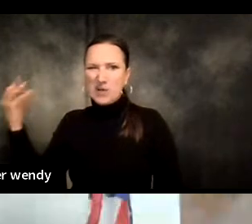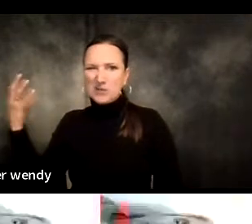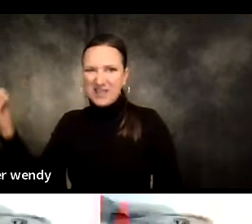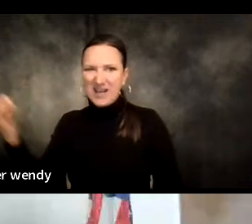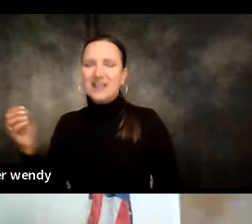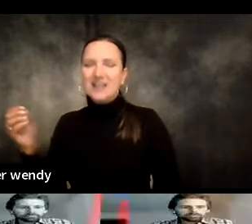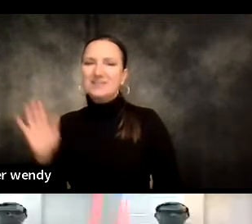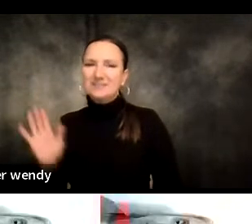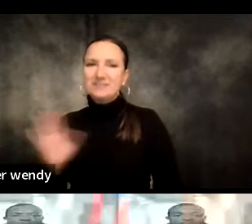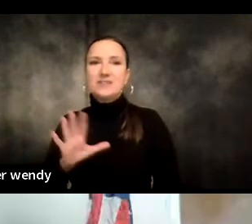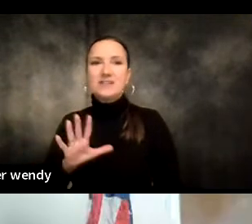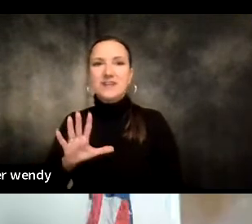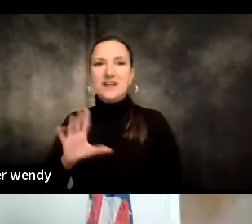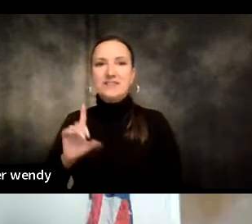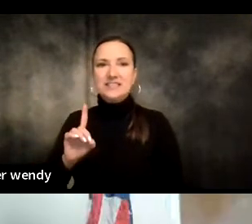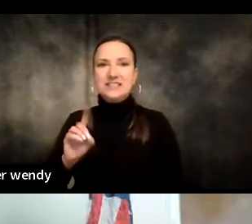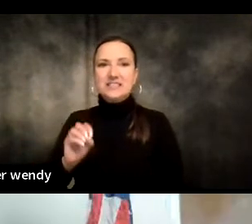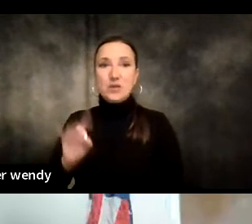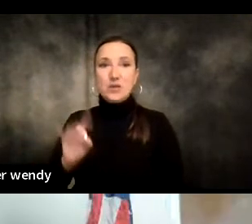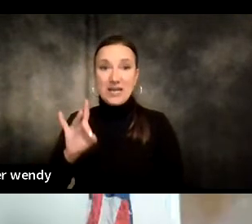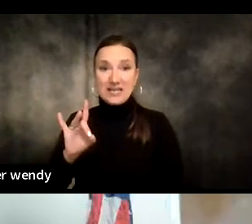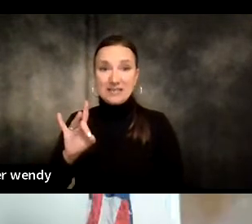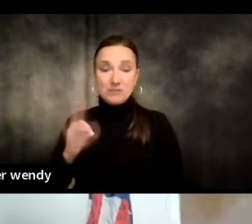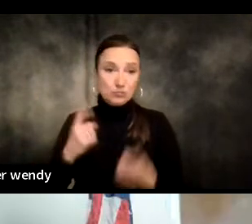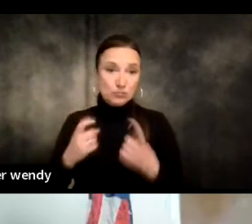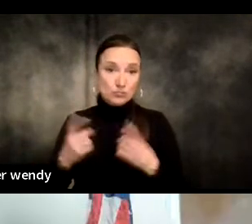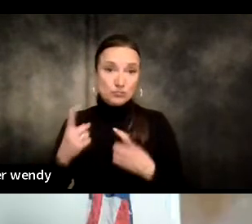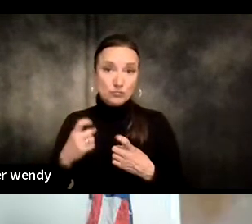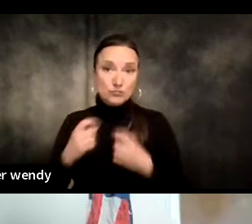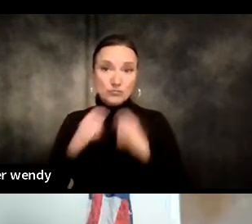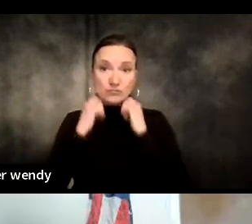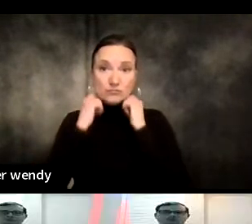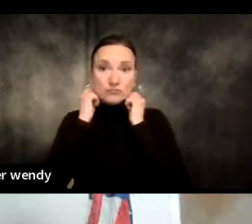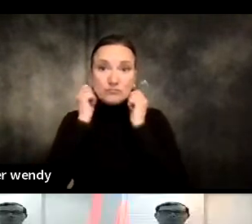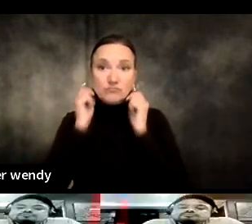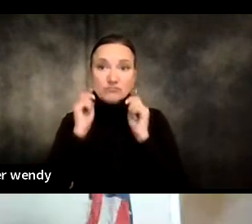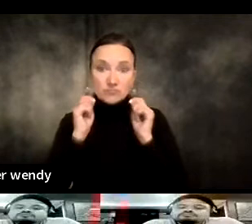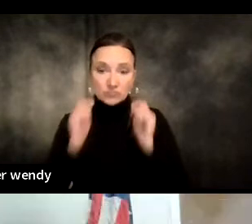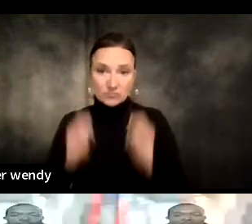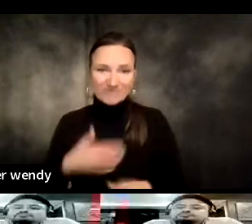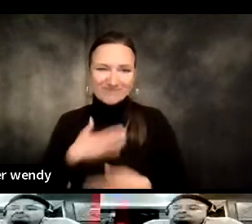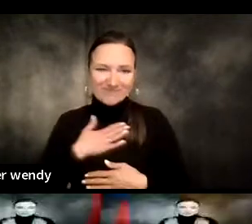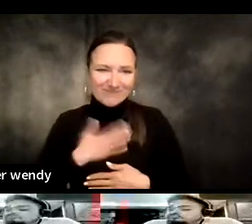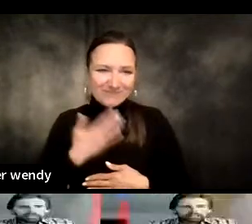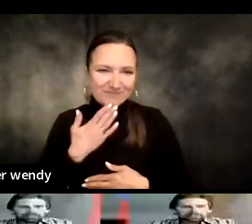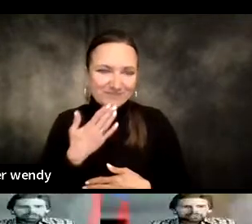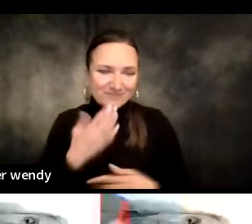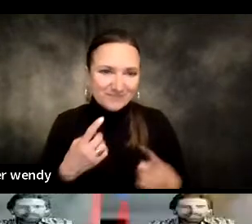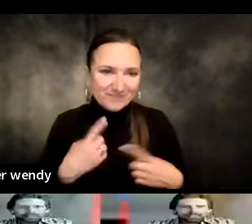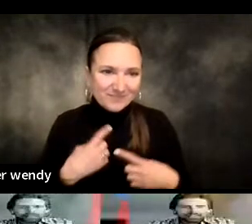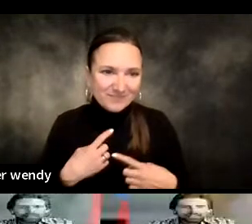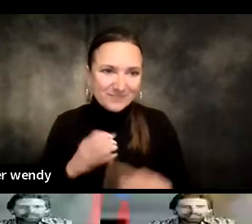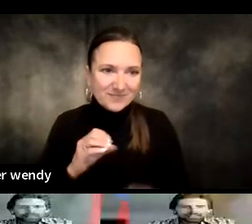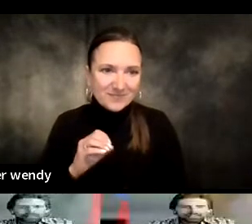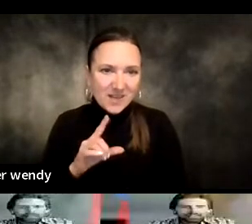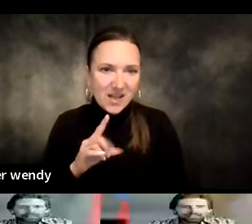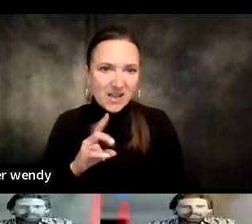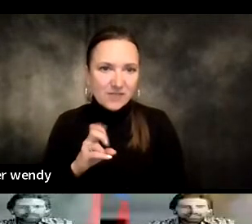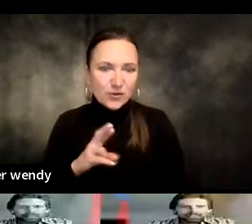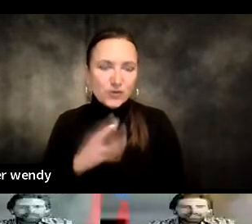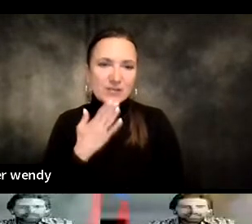earlier. 5D08, any questions? Appreciate you being here, Oliver, and thanks